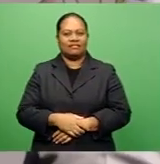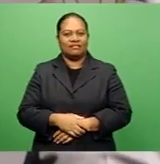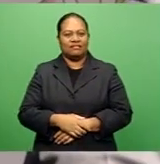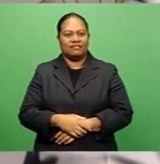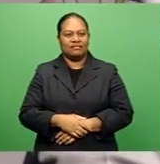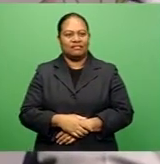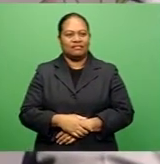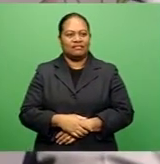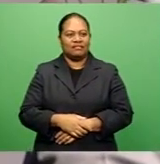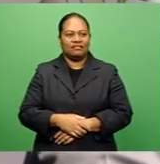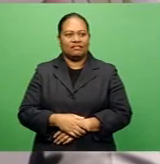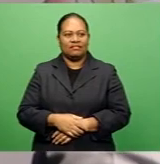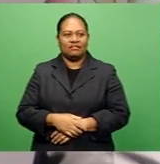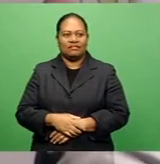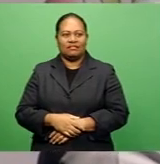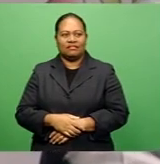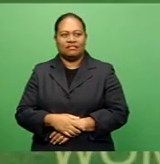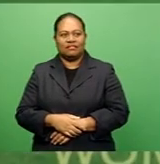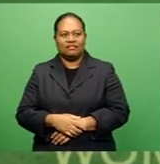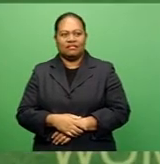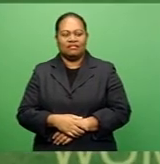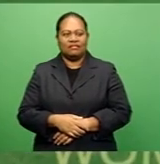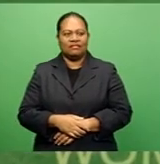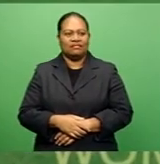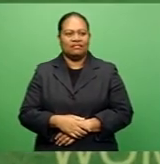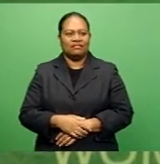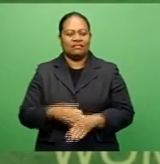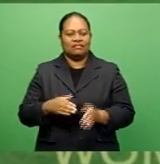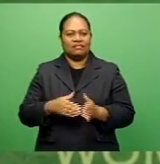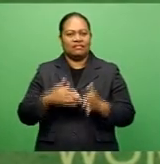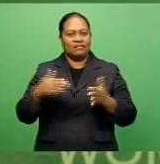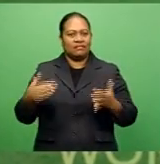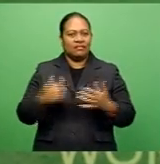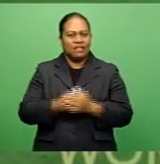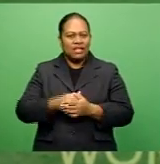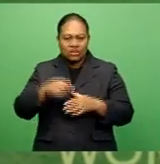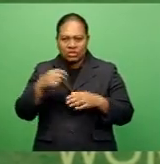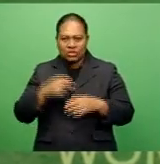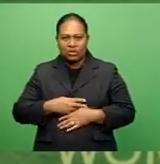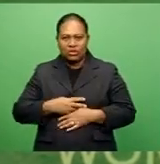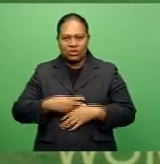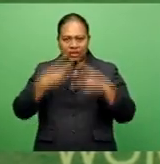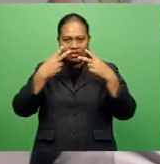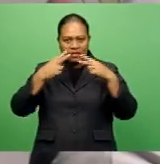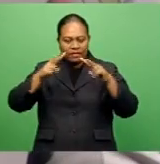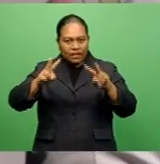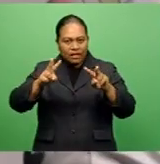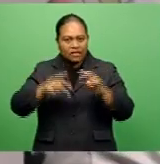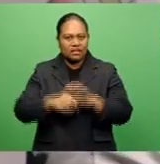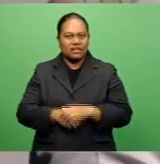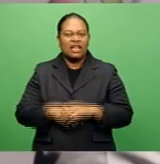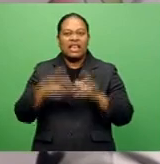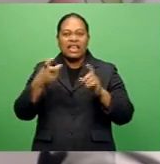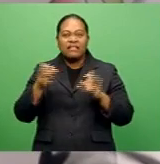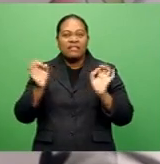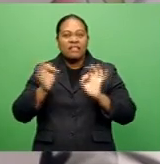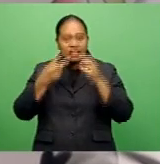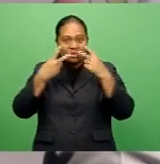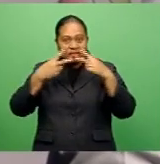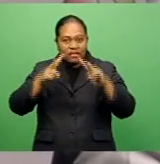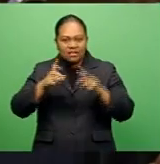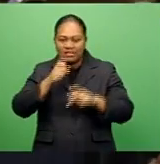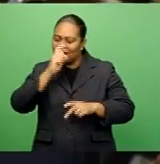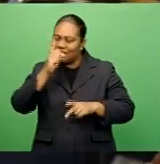it speaks volume of the amount of work and the vision that I've said, that without vision we